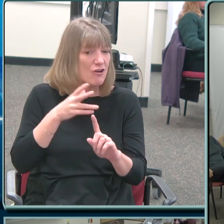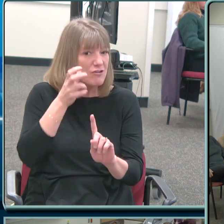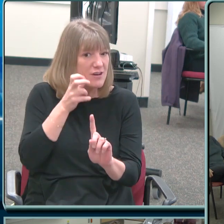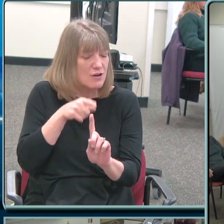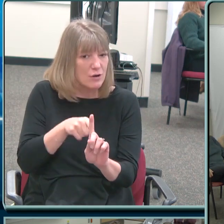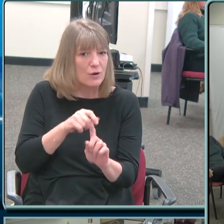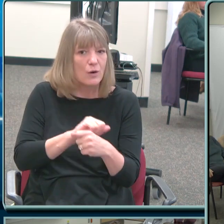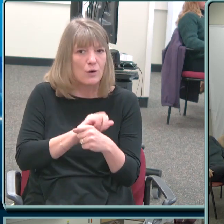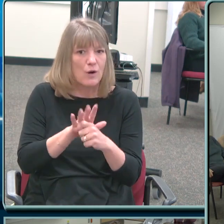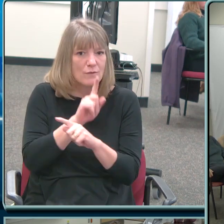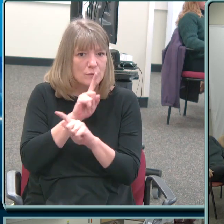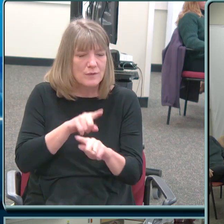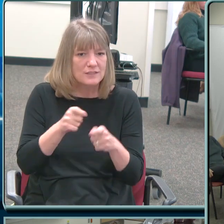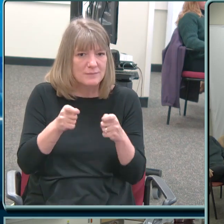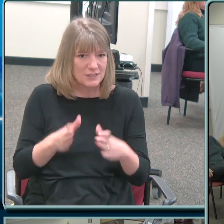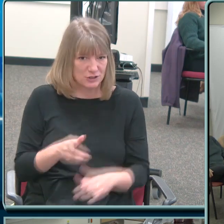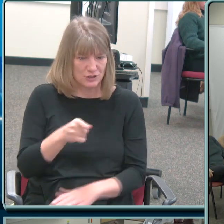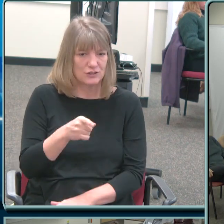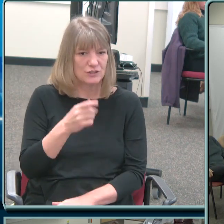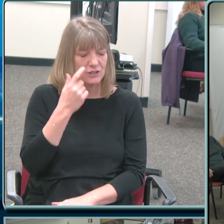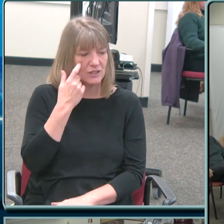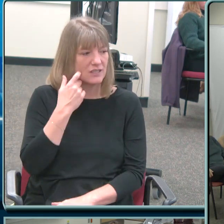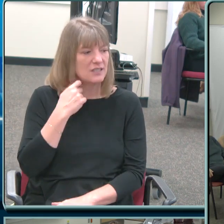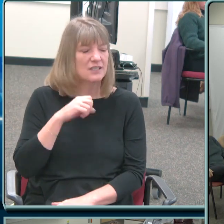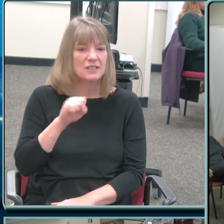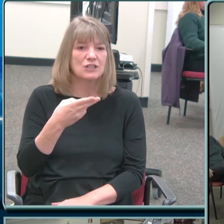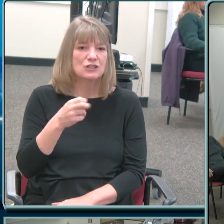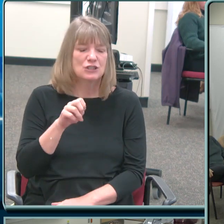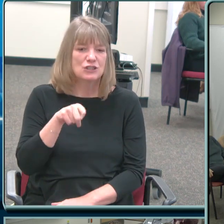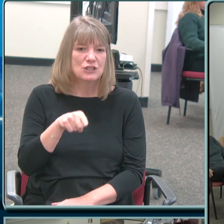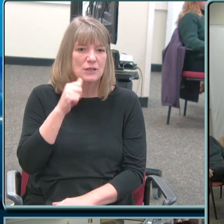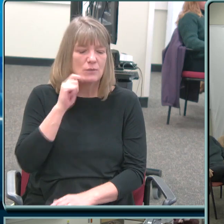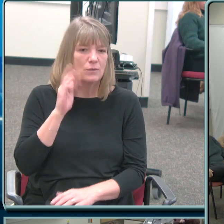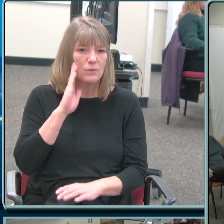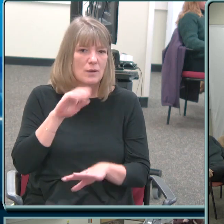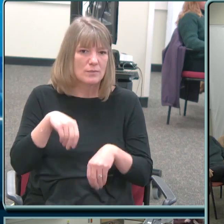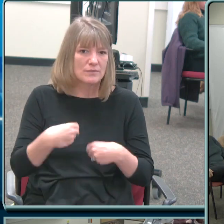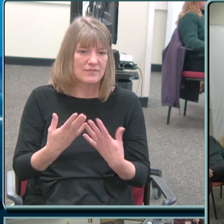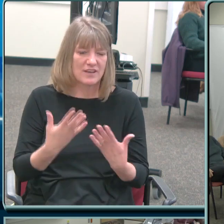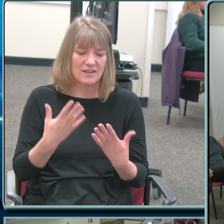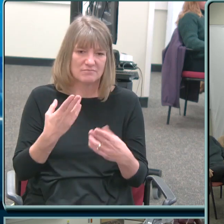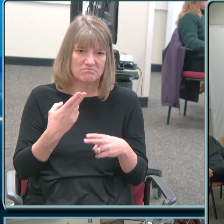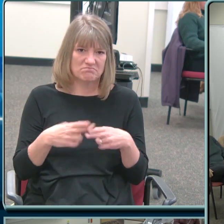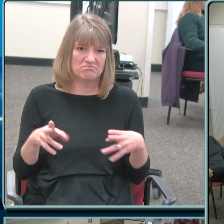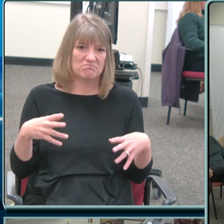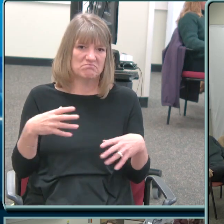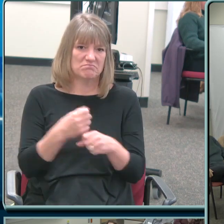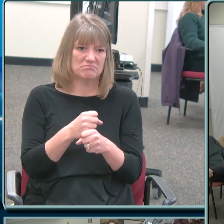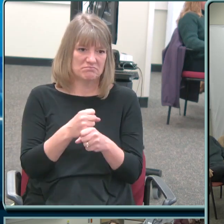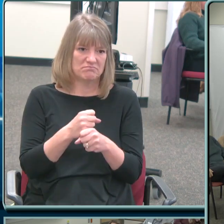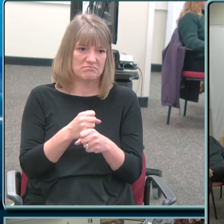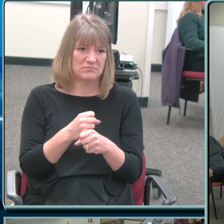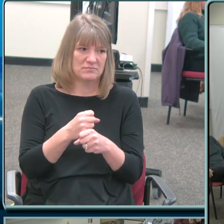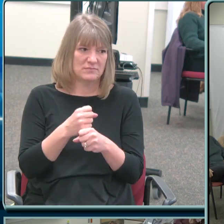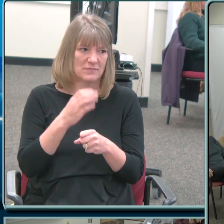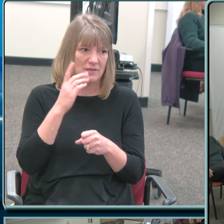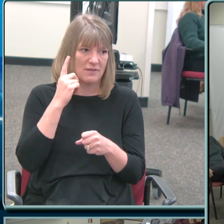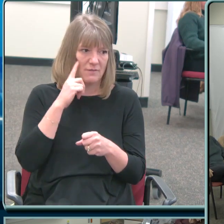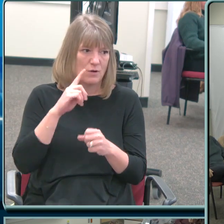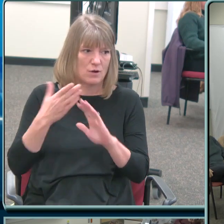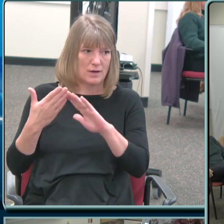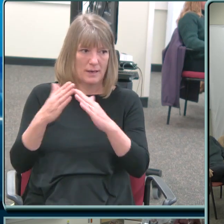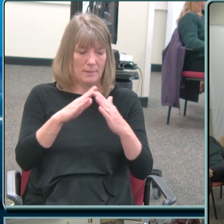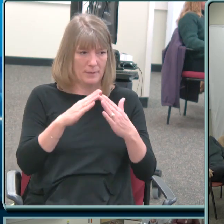our COVID response manager. And she is just going to provide us with a brief overview of our scalable